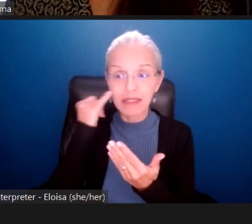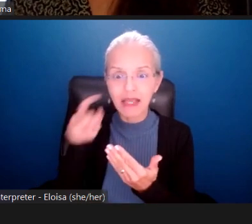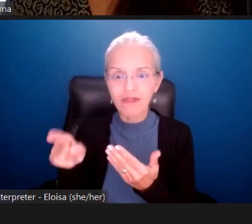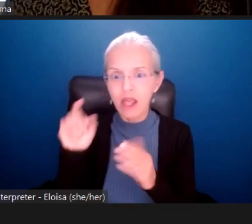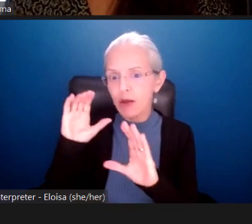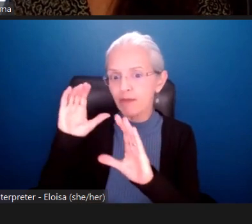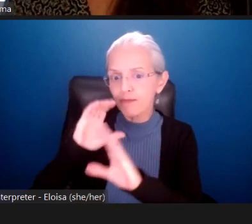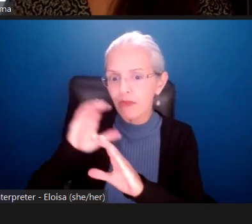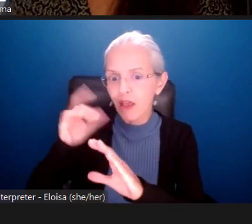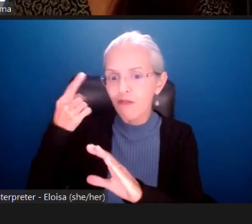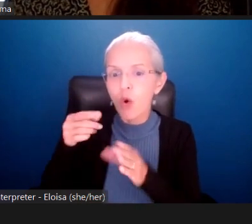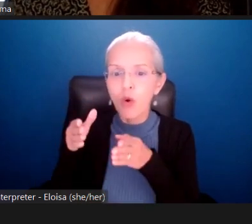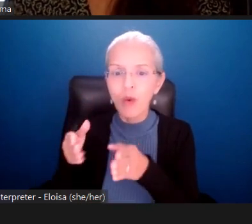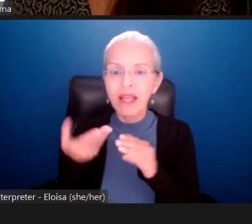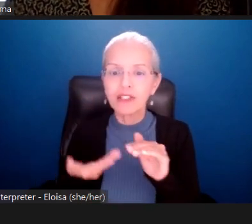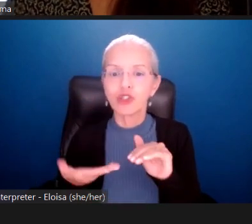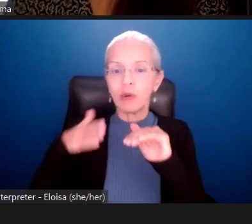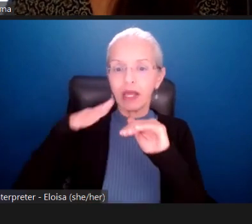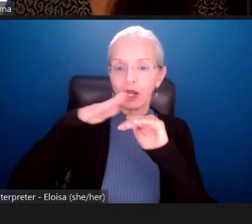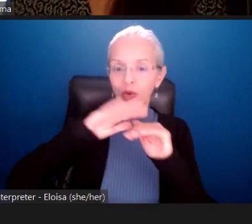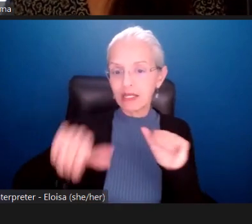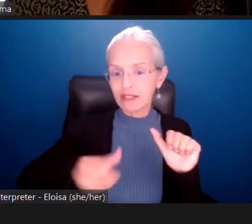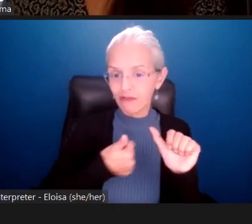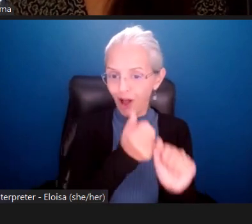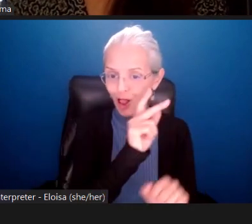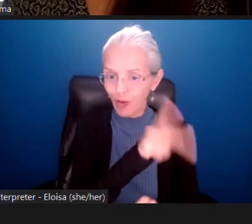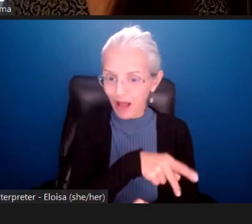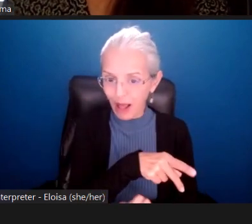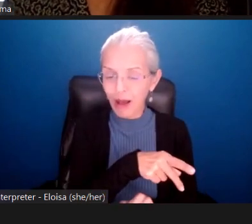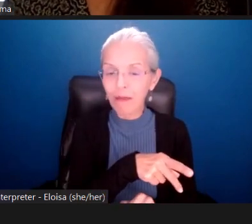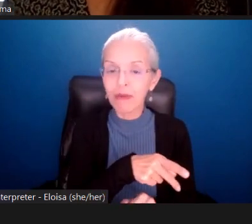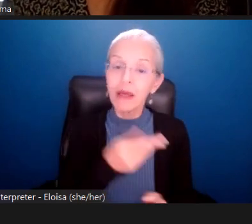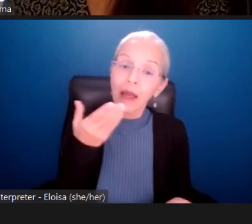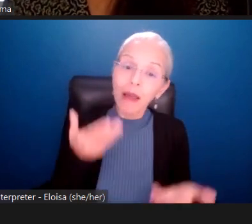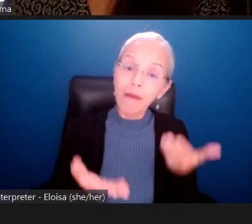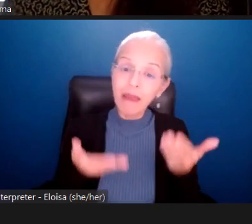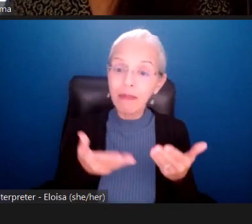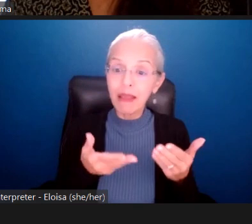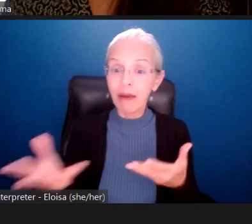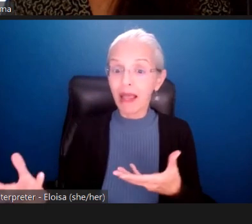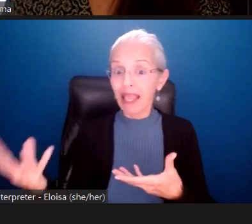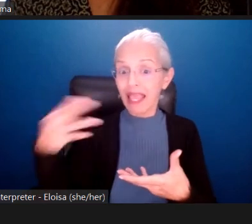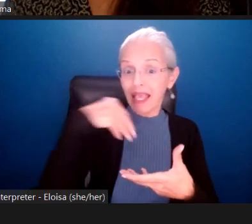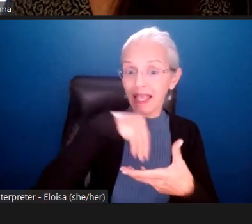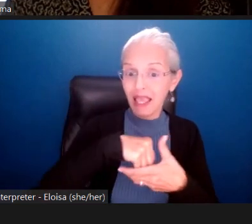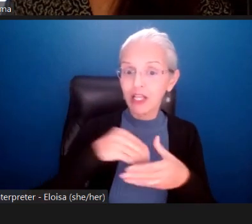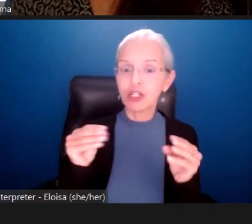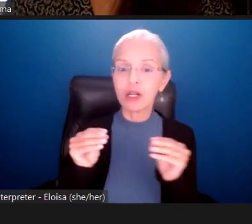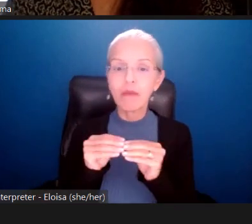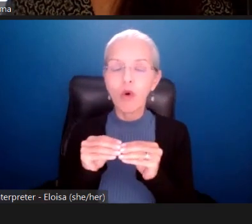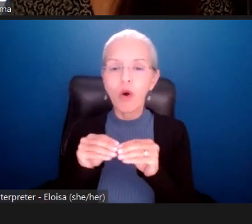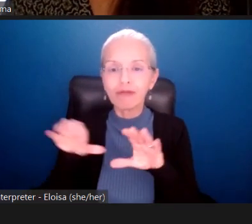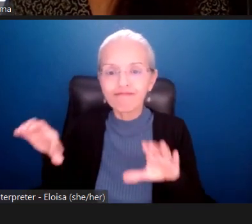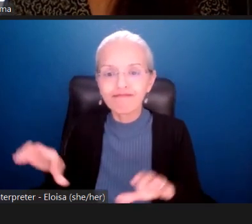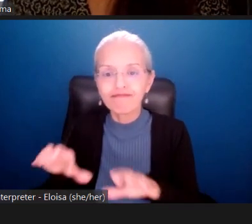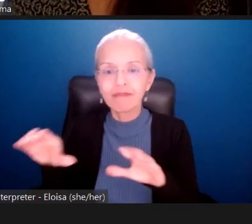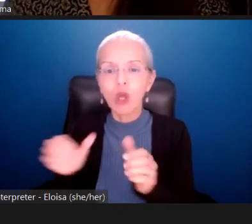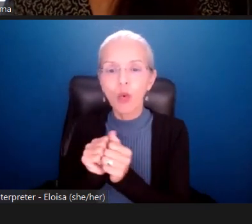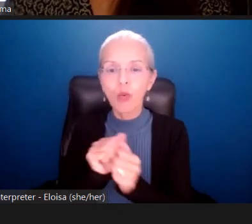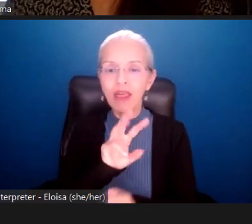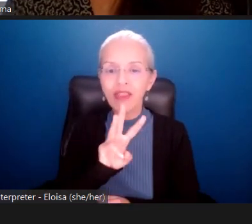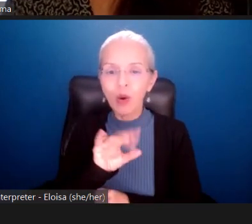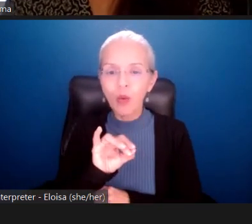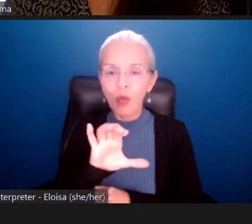to increase follow-up by perhaps engaging more actively with WIC programs